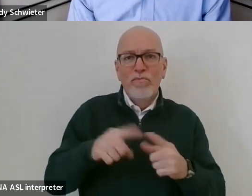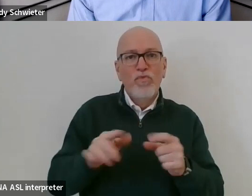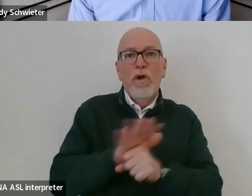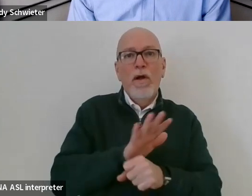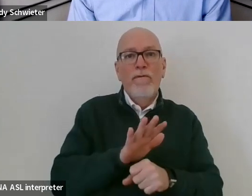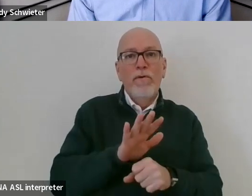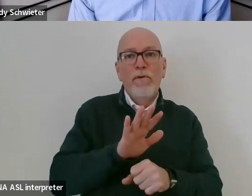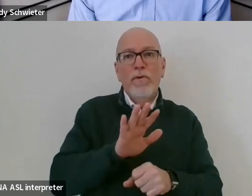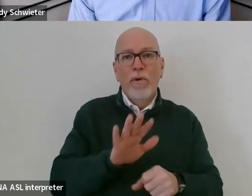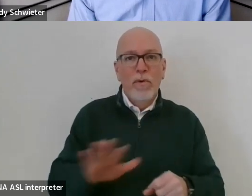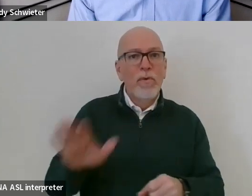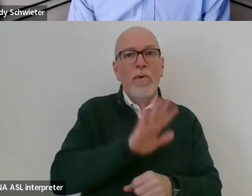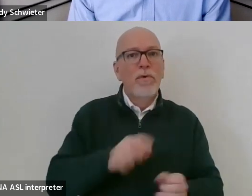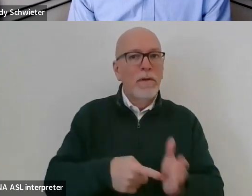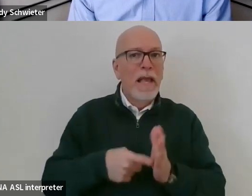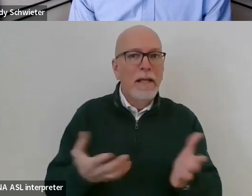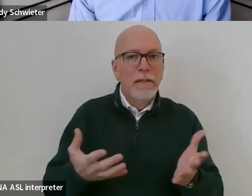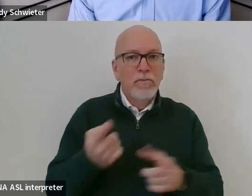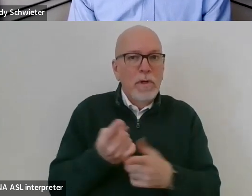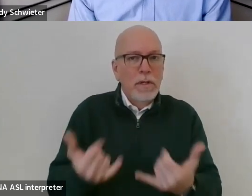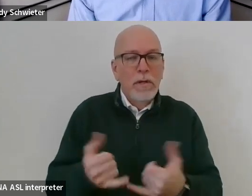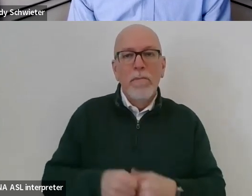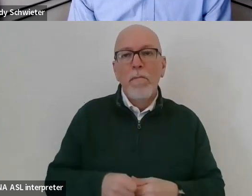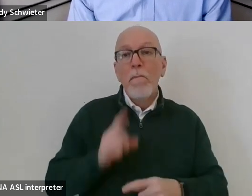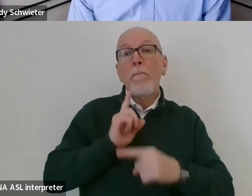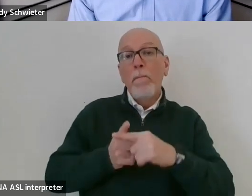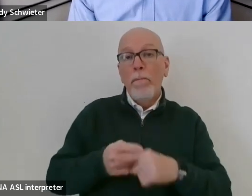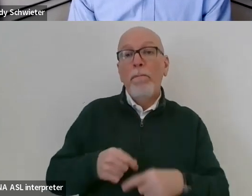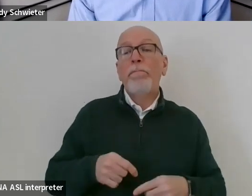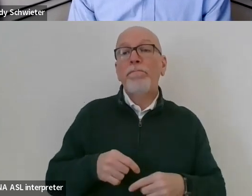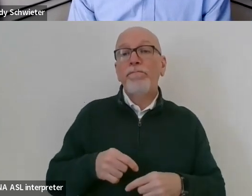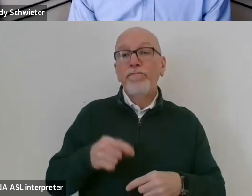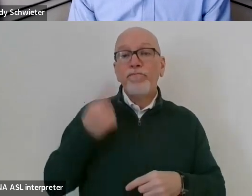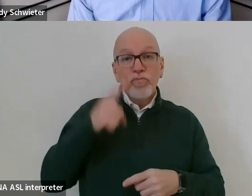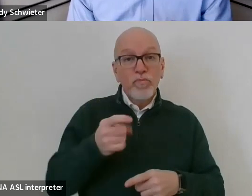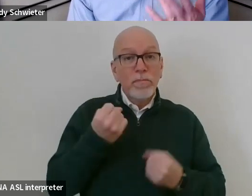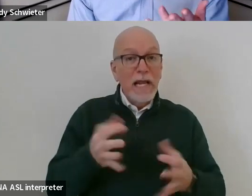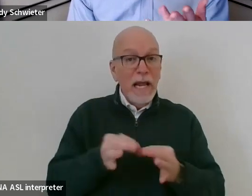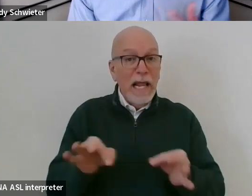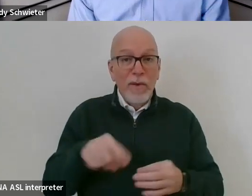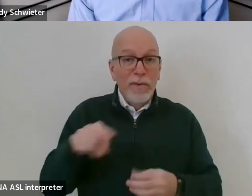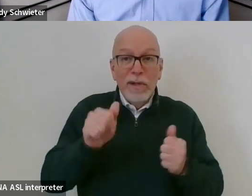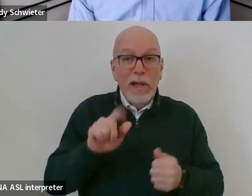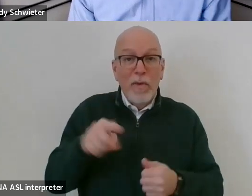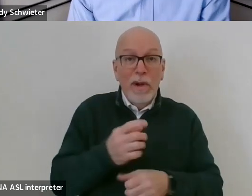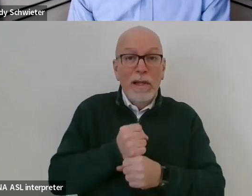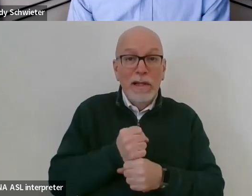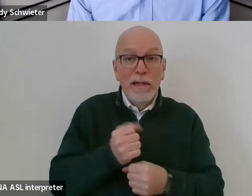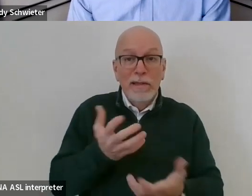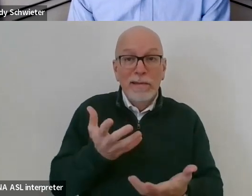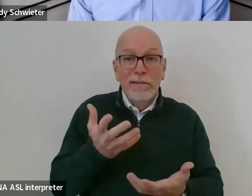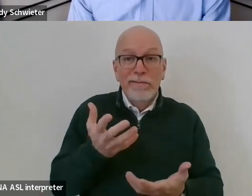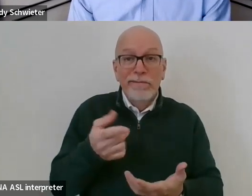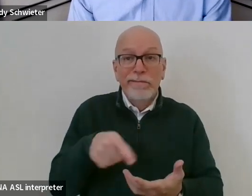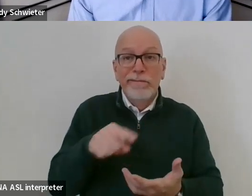cover the demand at this point in time. Plus, for several languages, they can only get core or